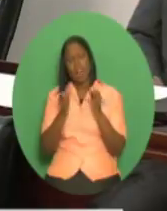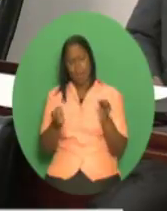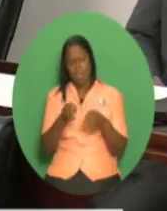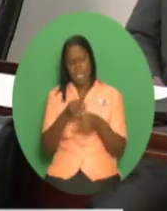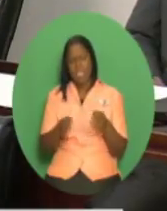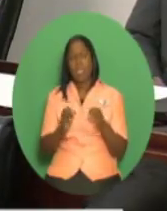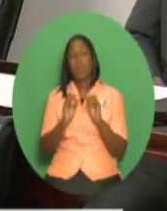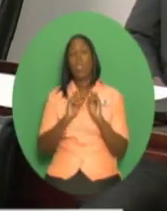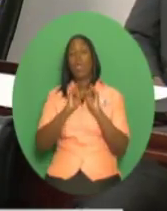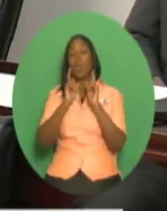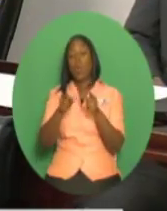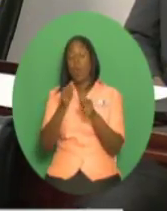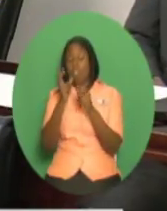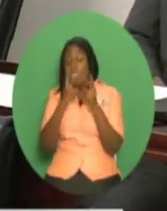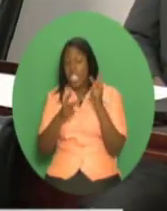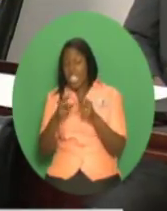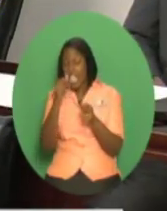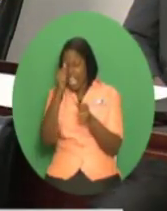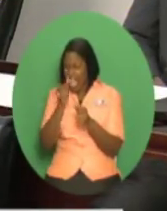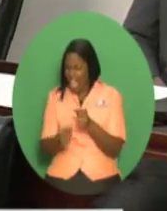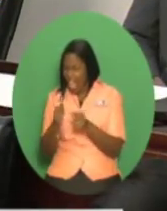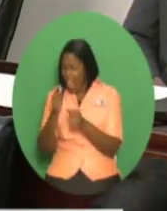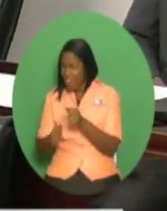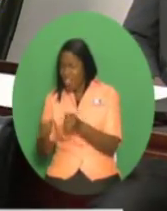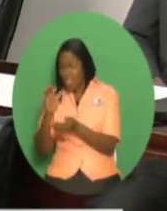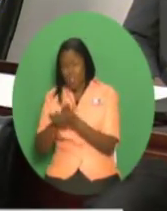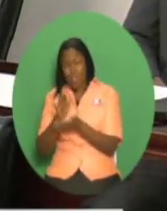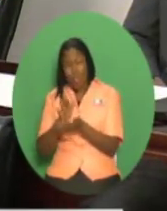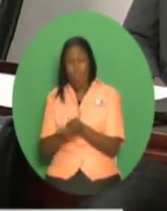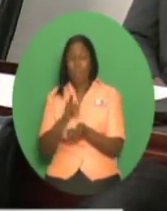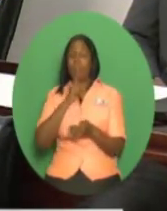Education and our Curriculum Development Department.